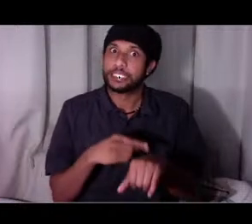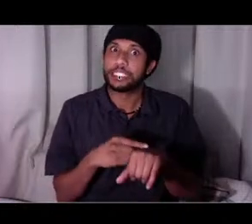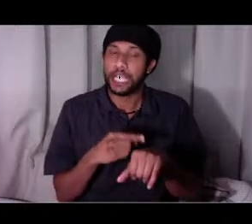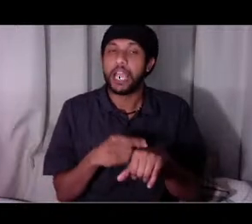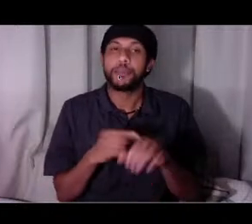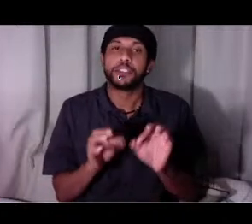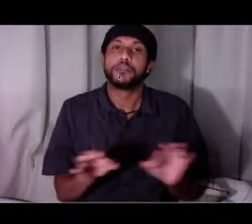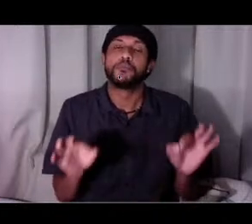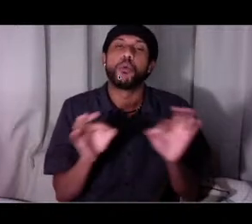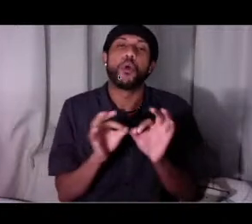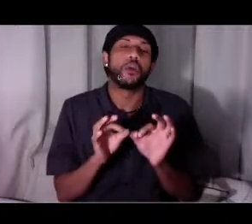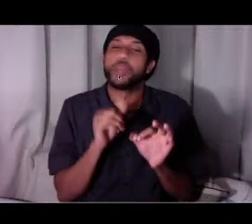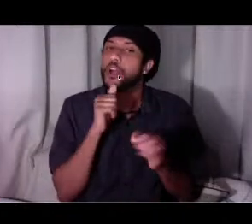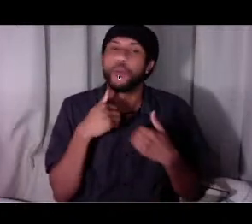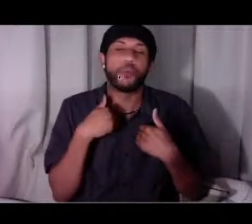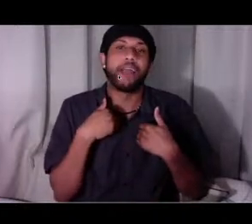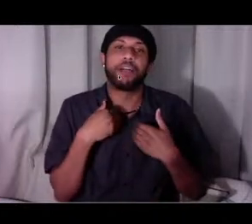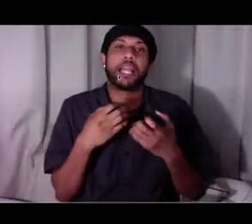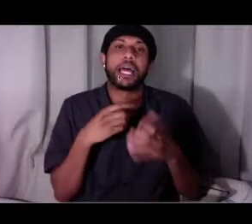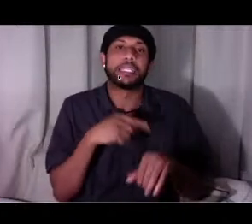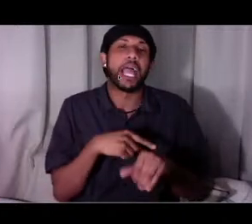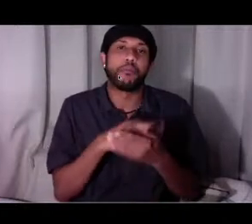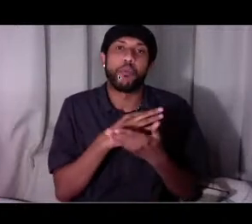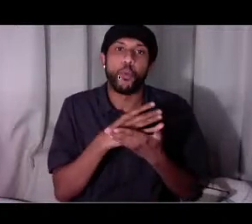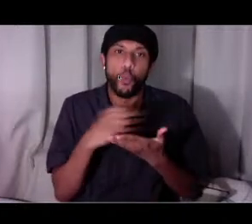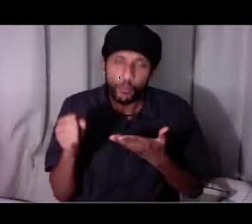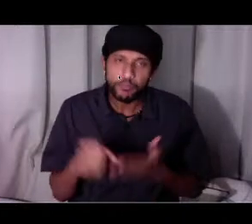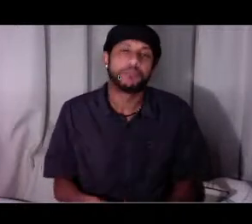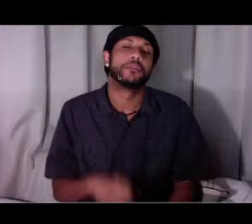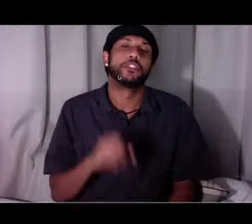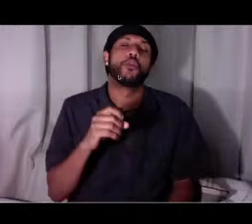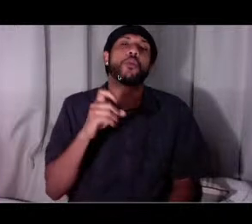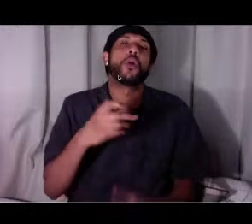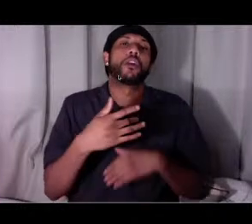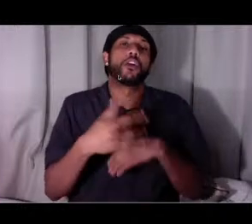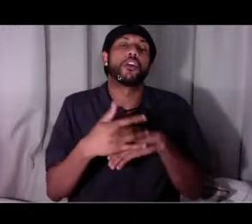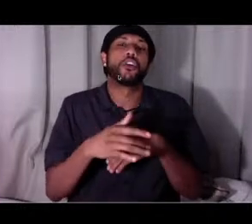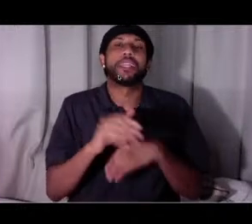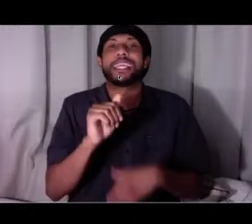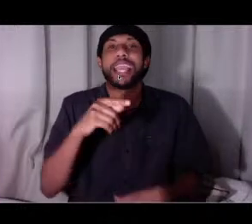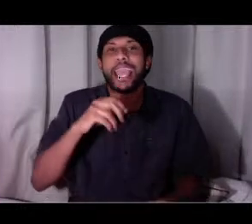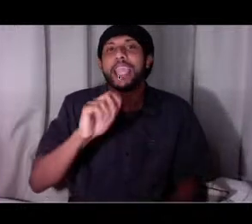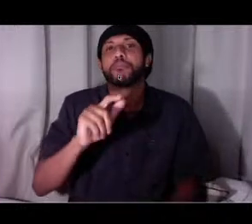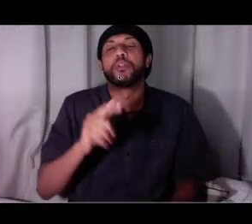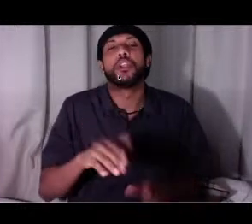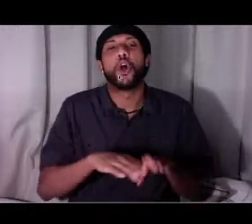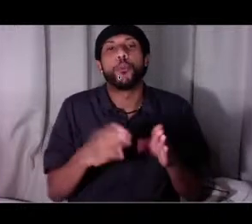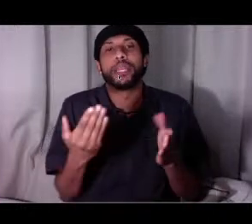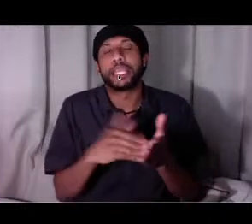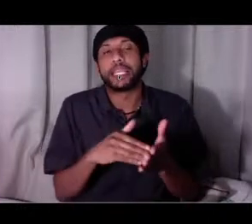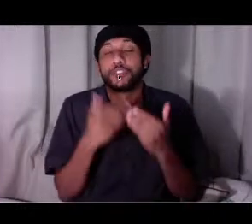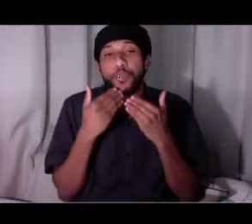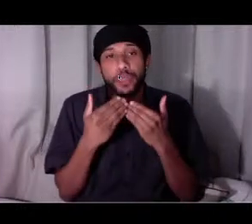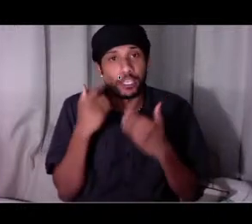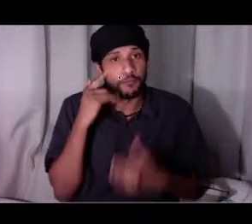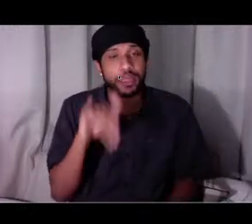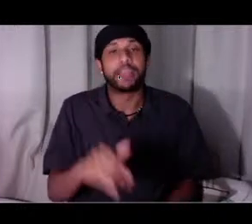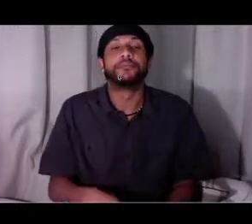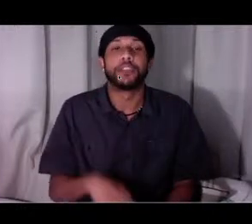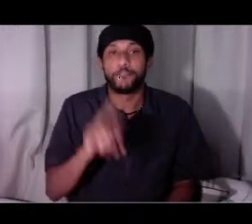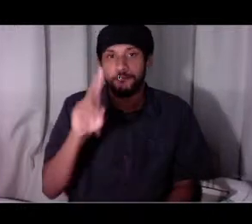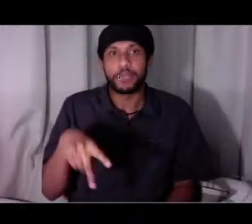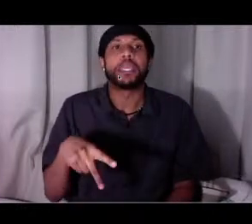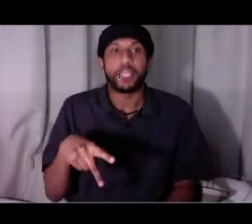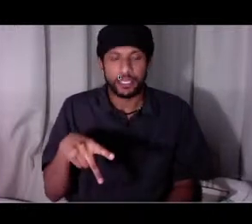isn't a lot left if we're hoping to be able to reopen uh in early April so thank you for that and thank you uh vice president AME